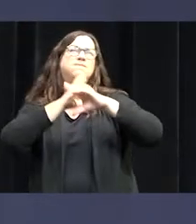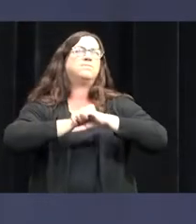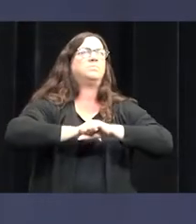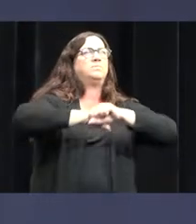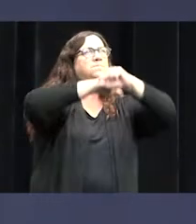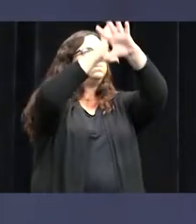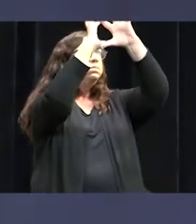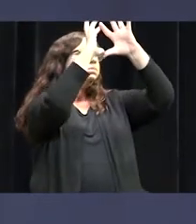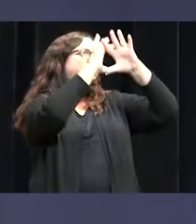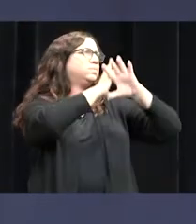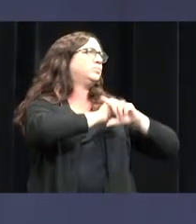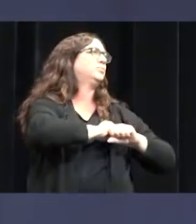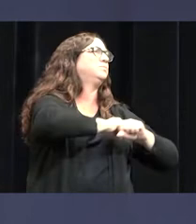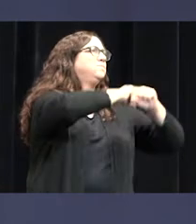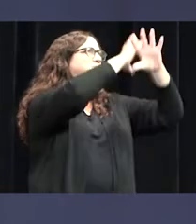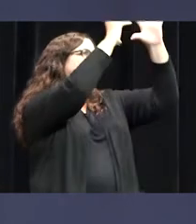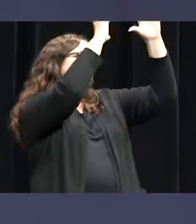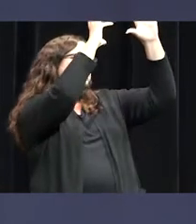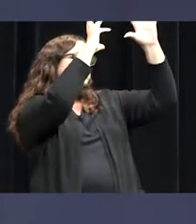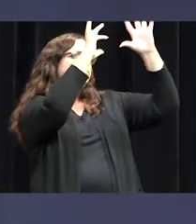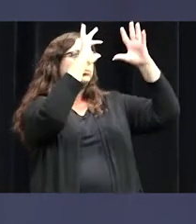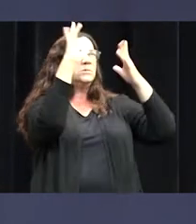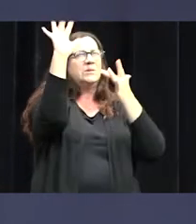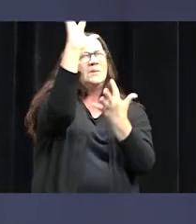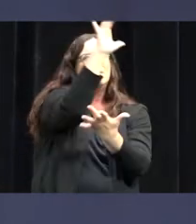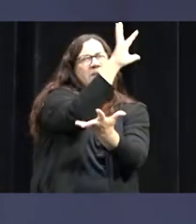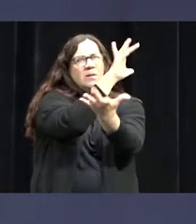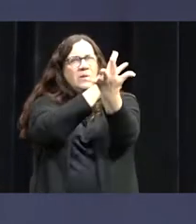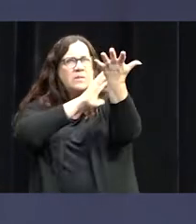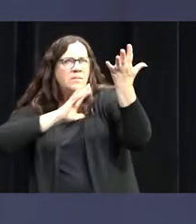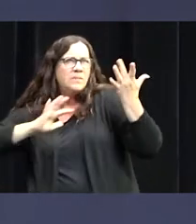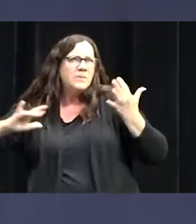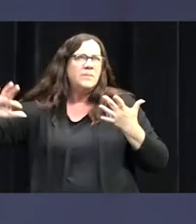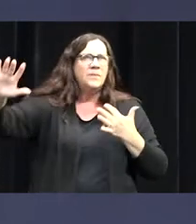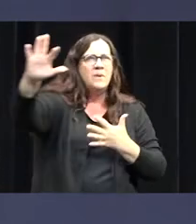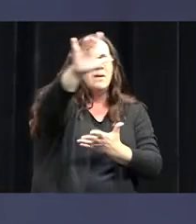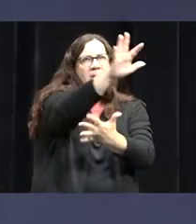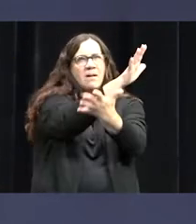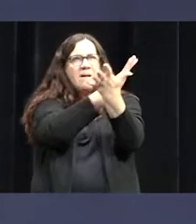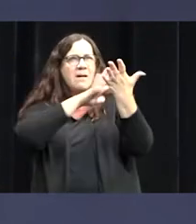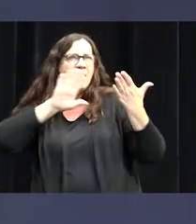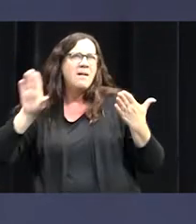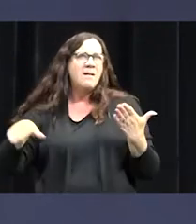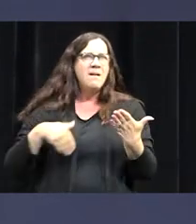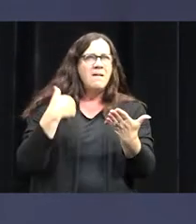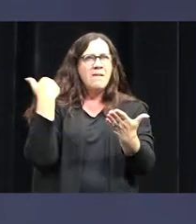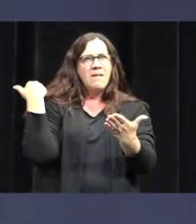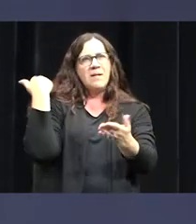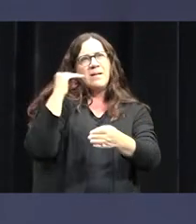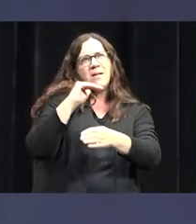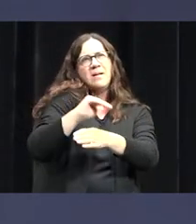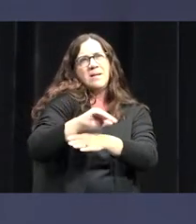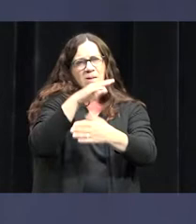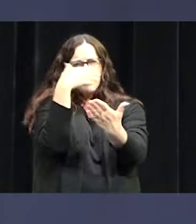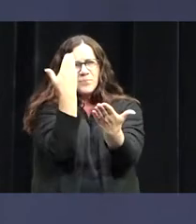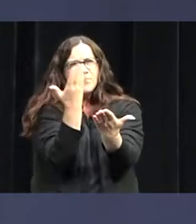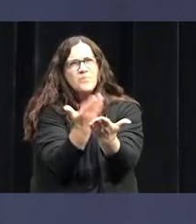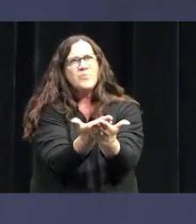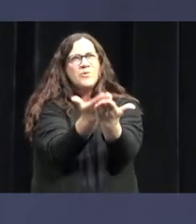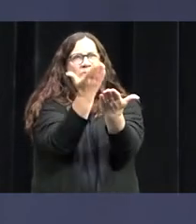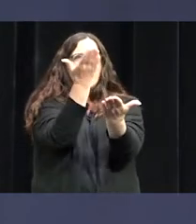bursting in air gave proof to the